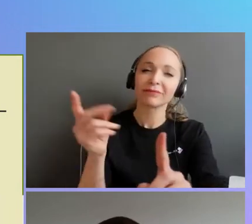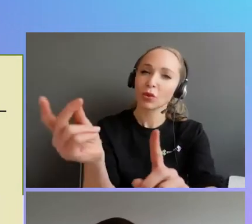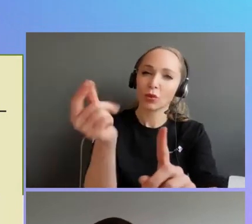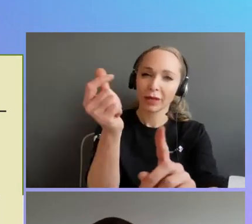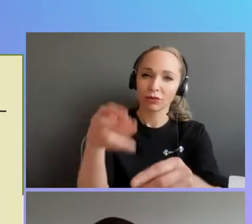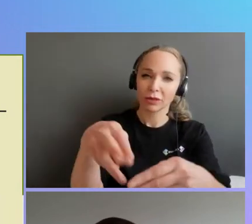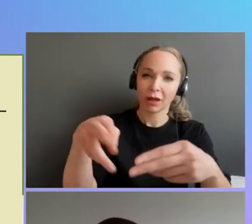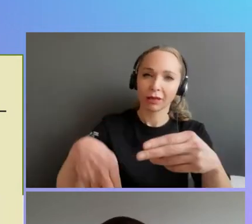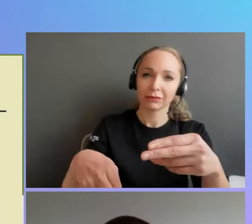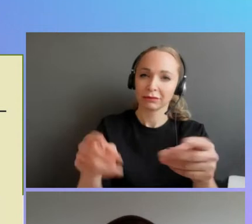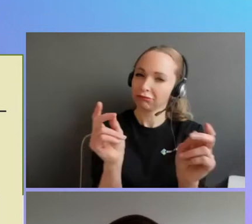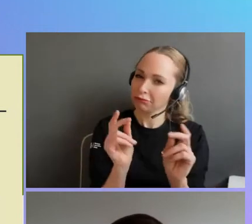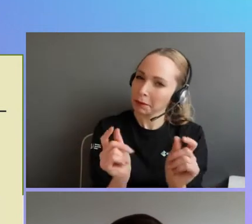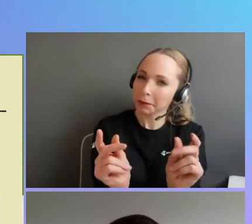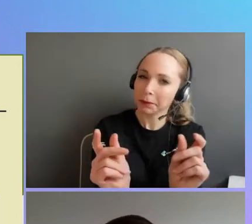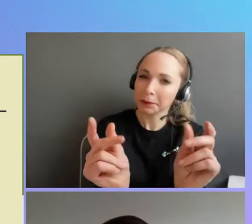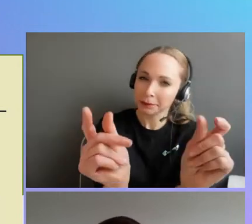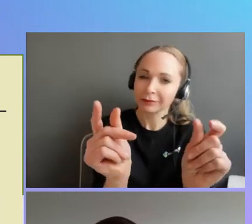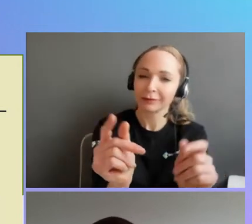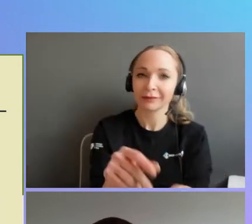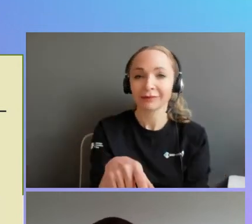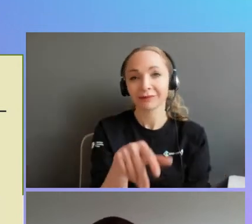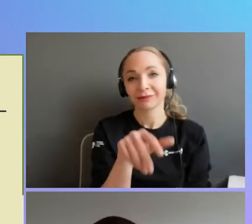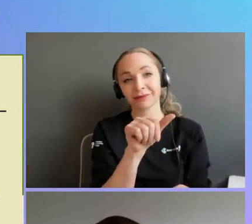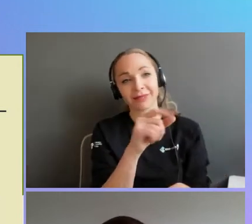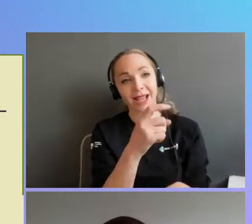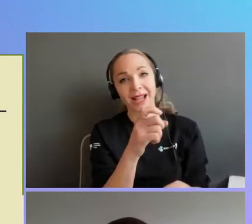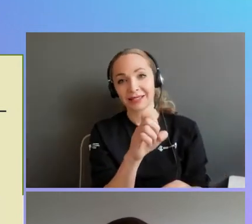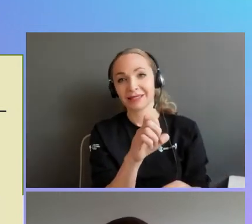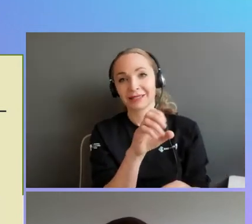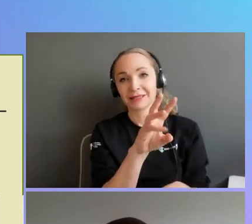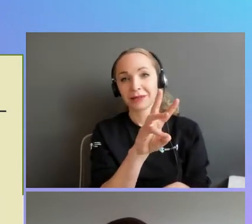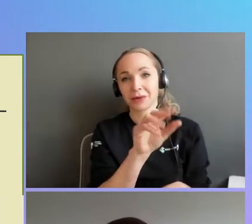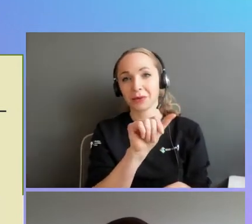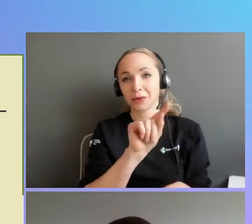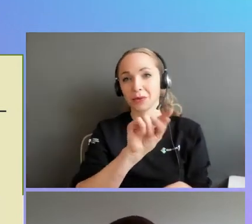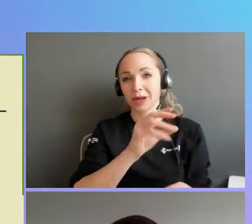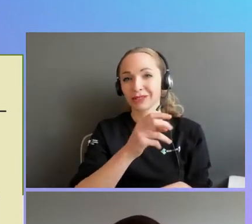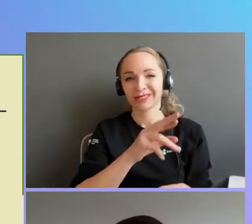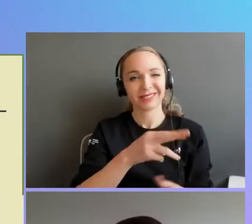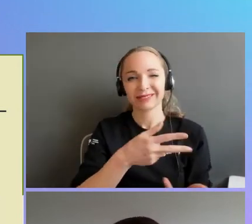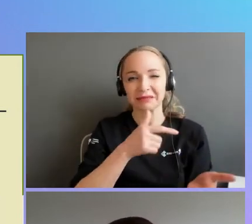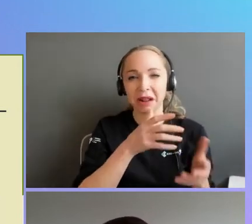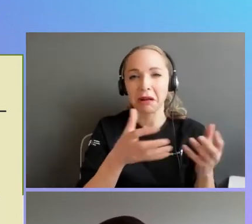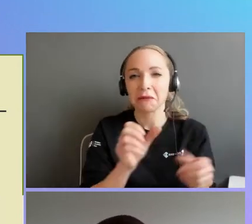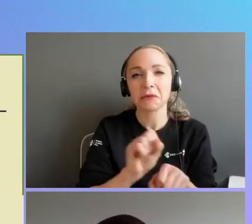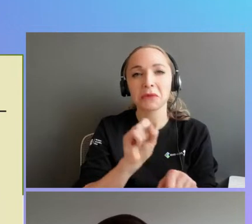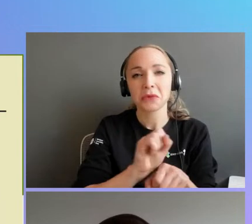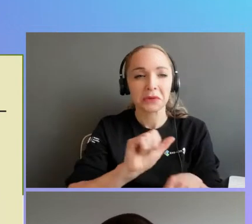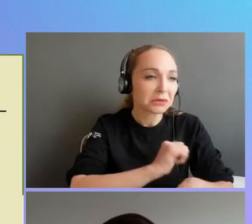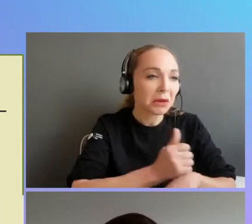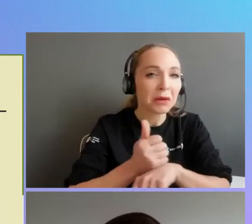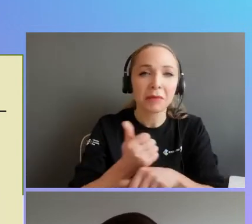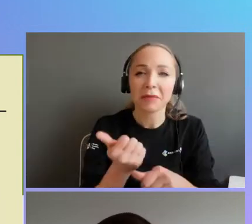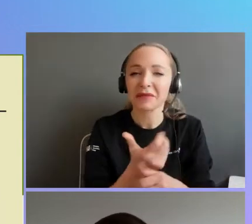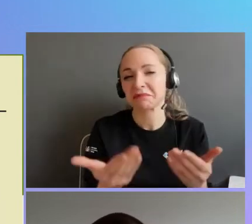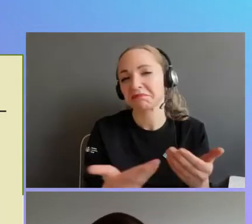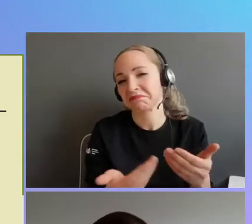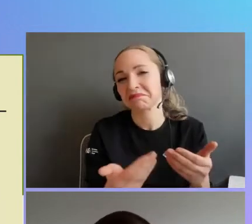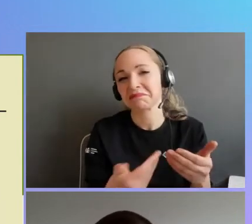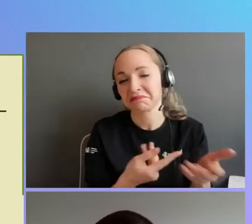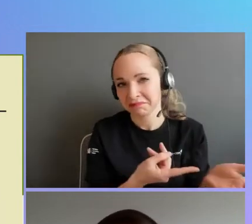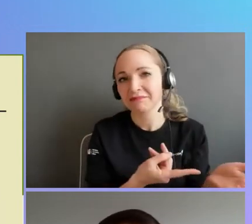AxeWatcher takes really low effort to set up, and it brings